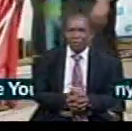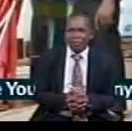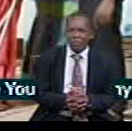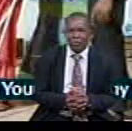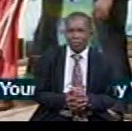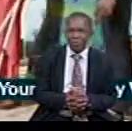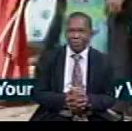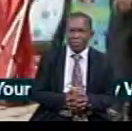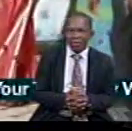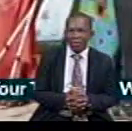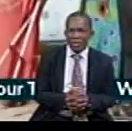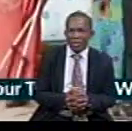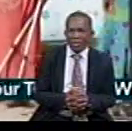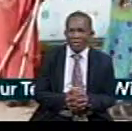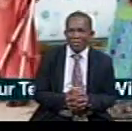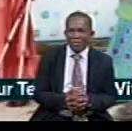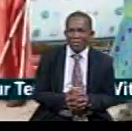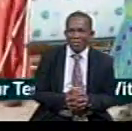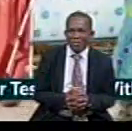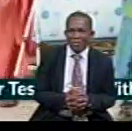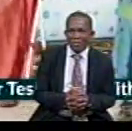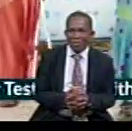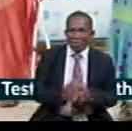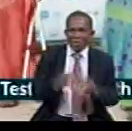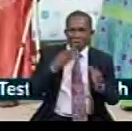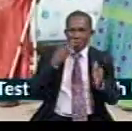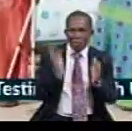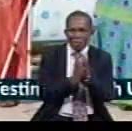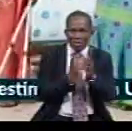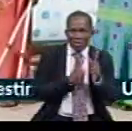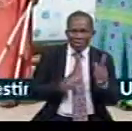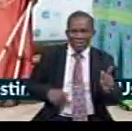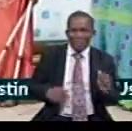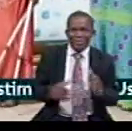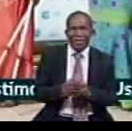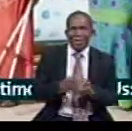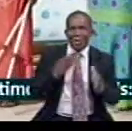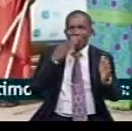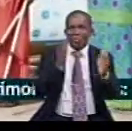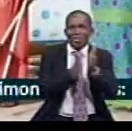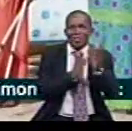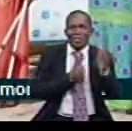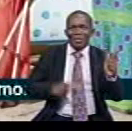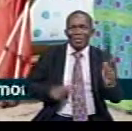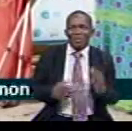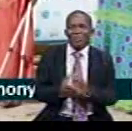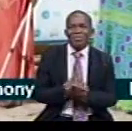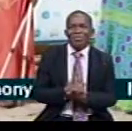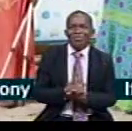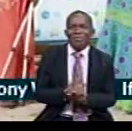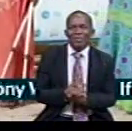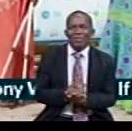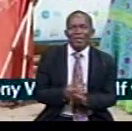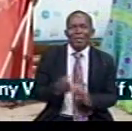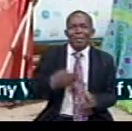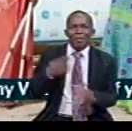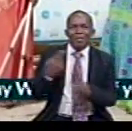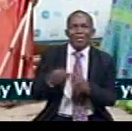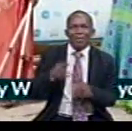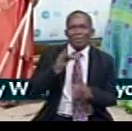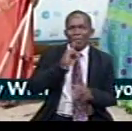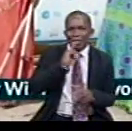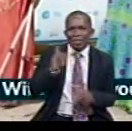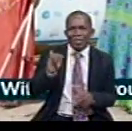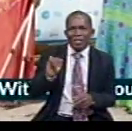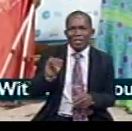Hello. Praise the Lord. Praise the Lord. My name is Mimanonati